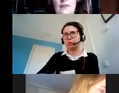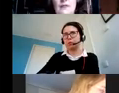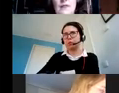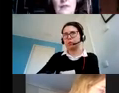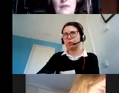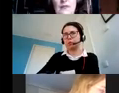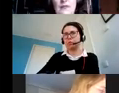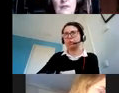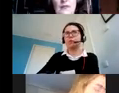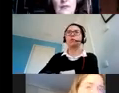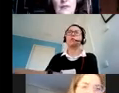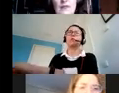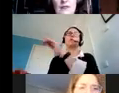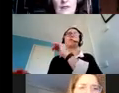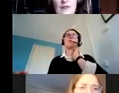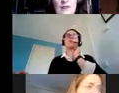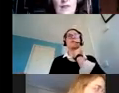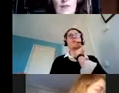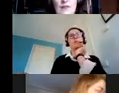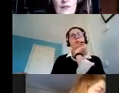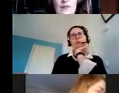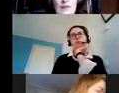role of the state duty to protect,